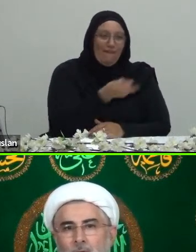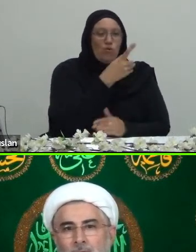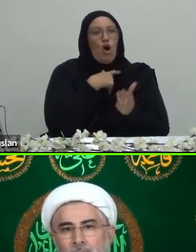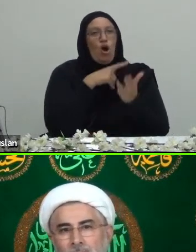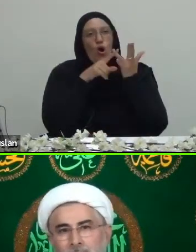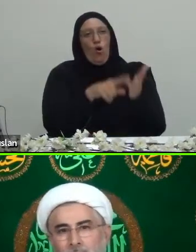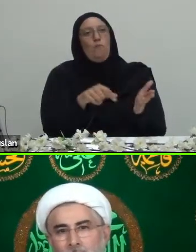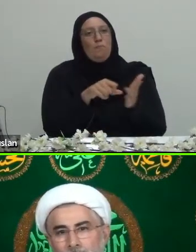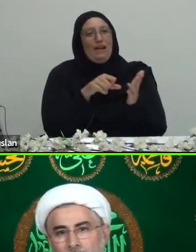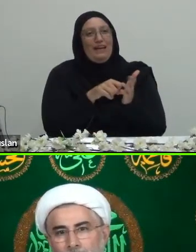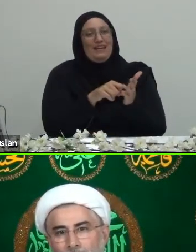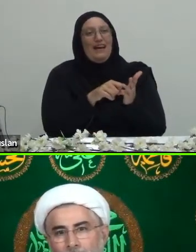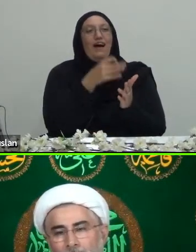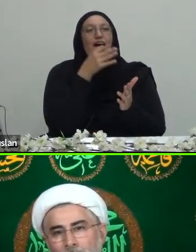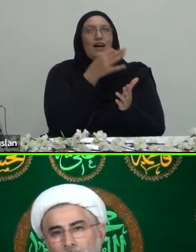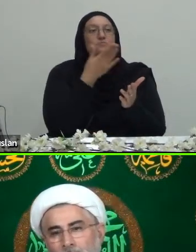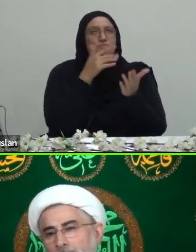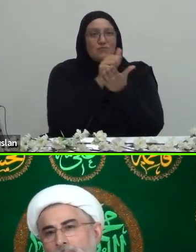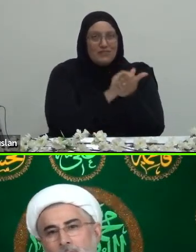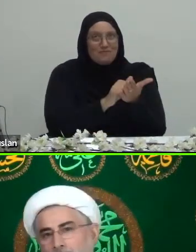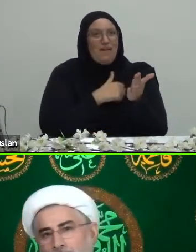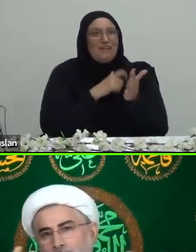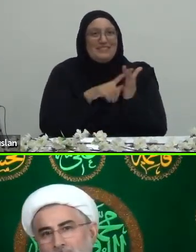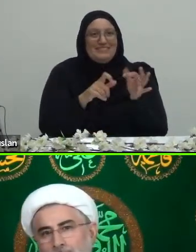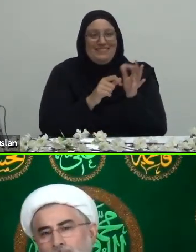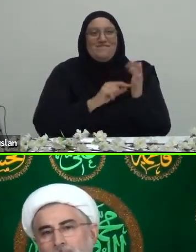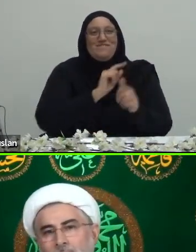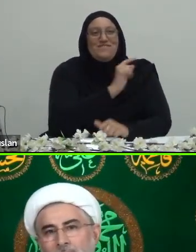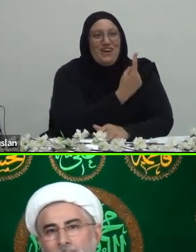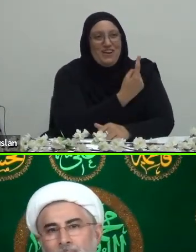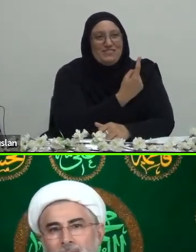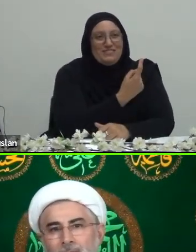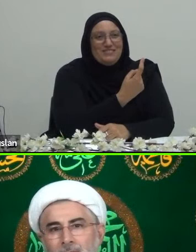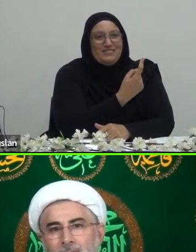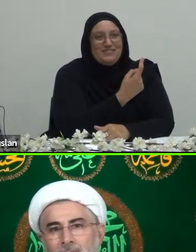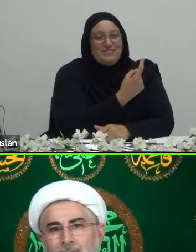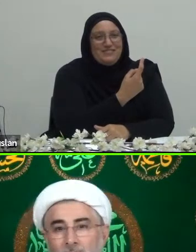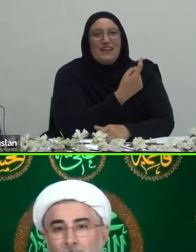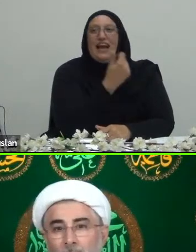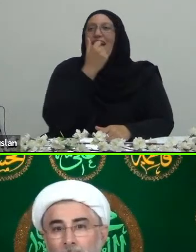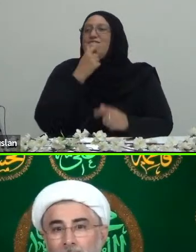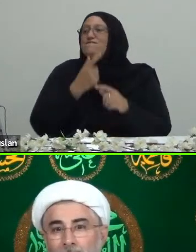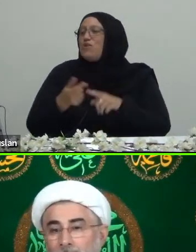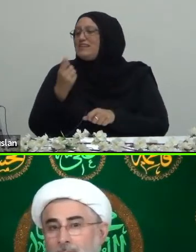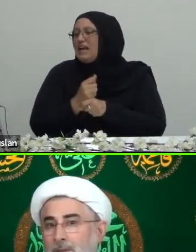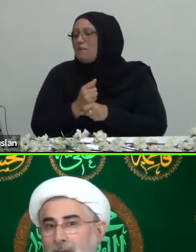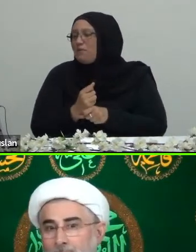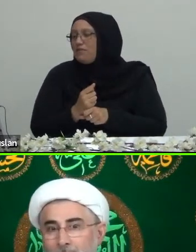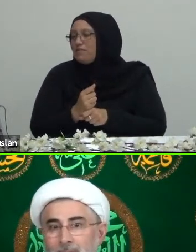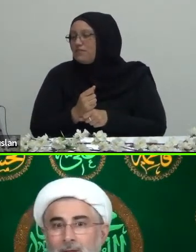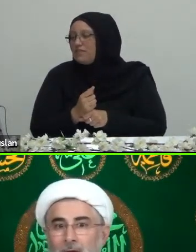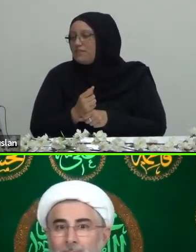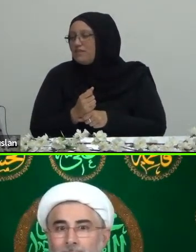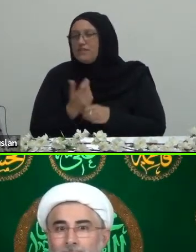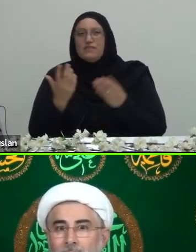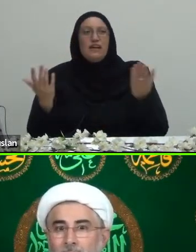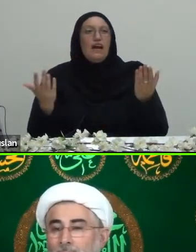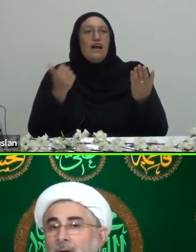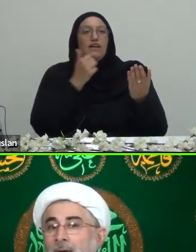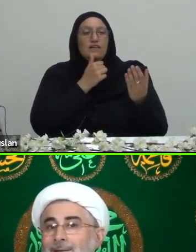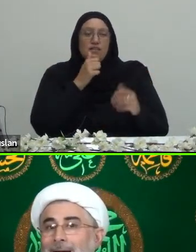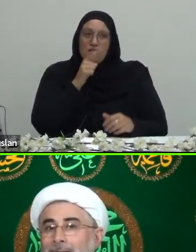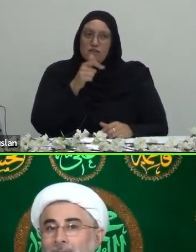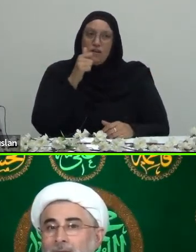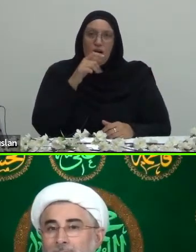of humans, individuals. Okay, like for example, if I haven't paid the nuptial gift of my mahr, something that many men are oblivious